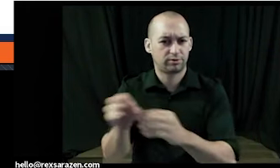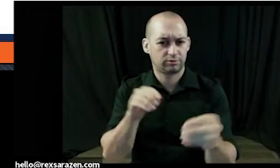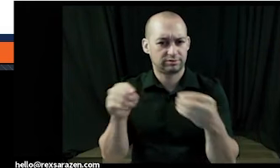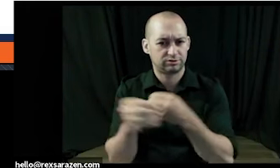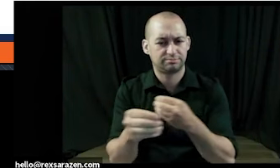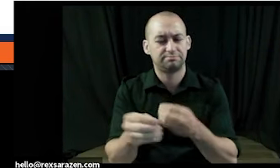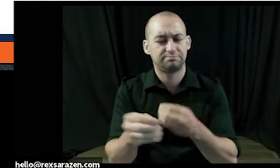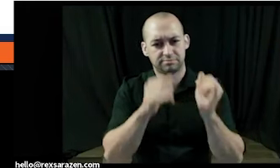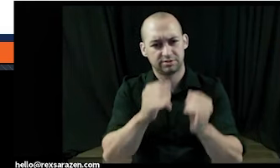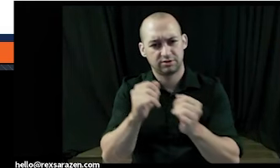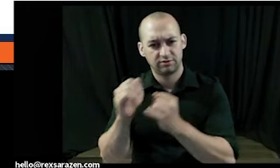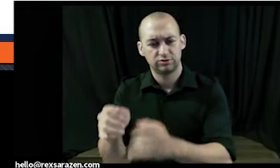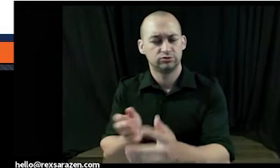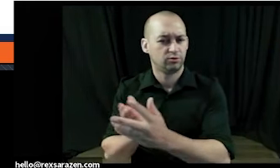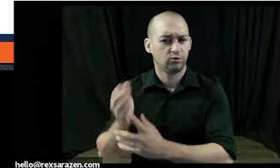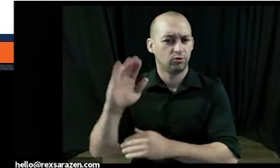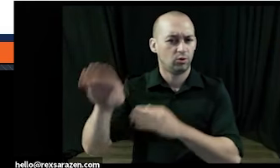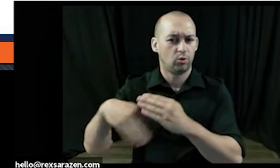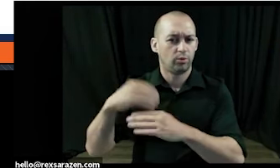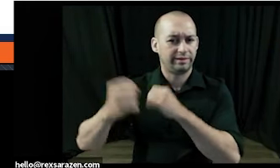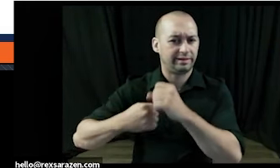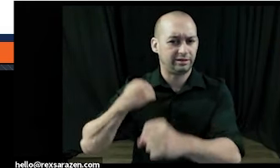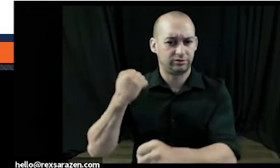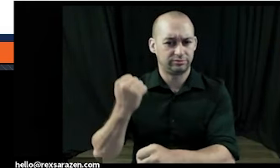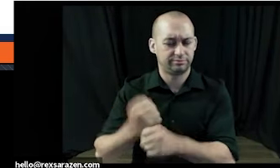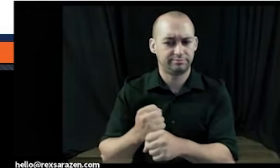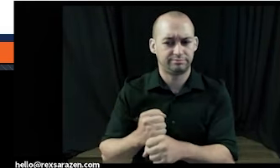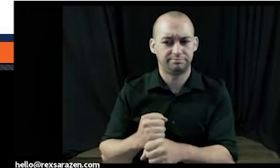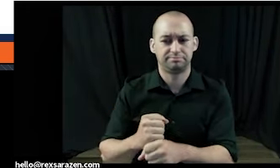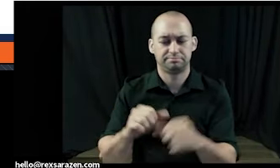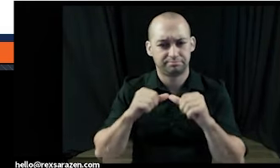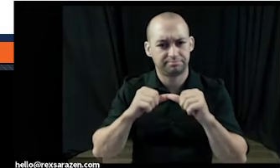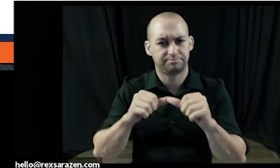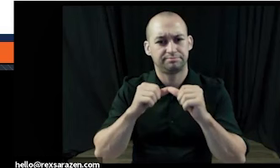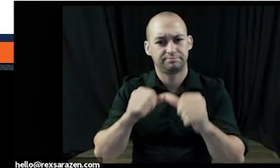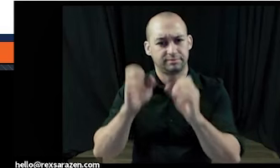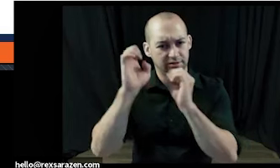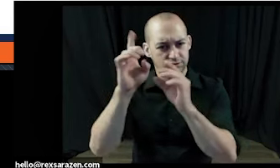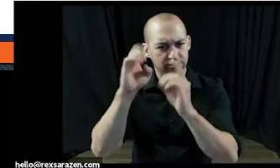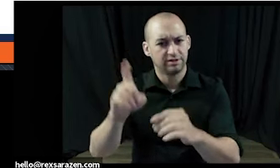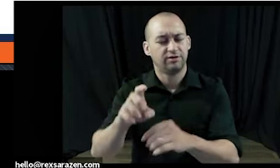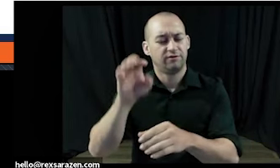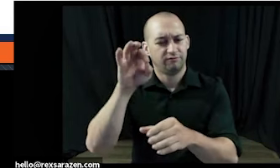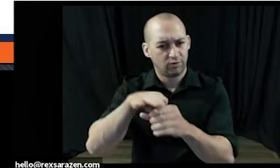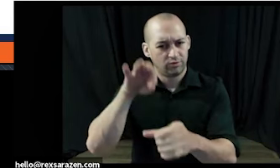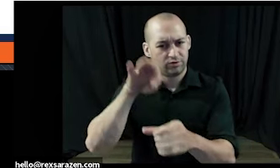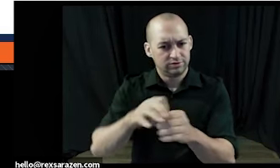individuals throughout the year. Relentlessly educate youth voters, high schools, and